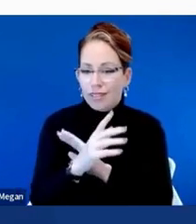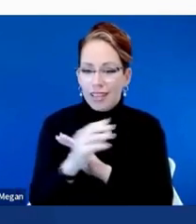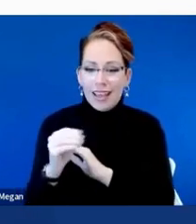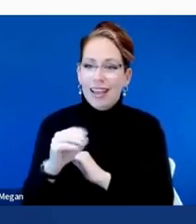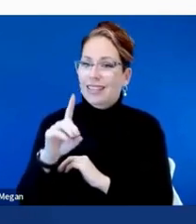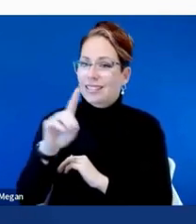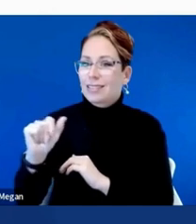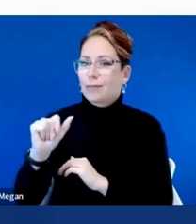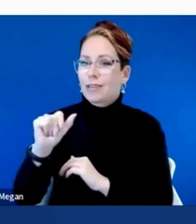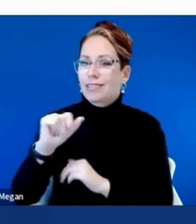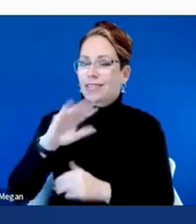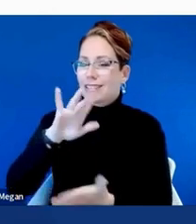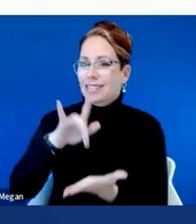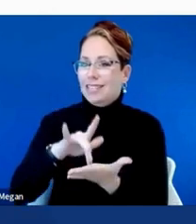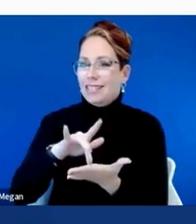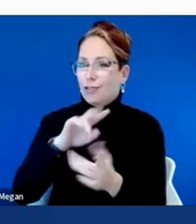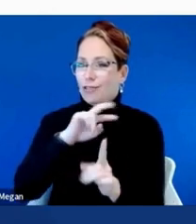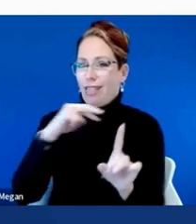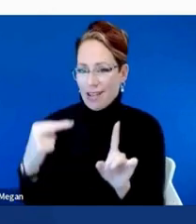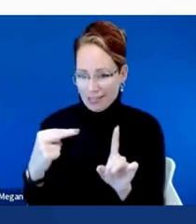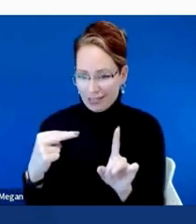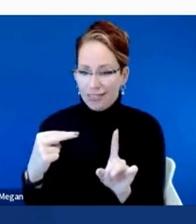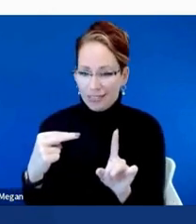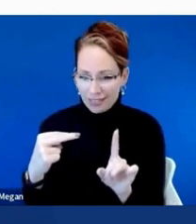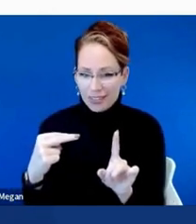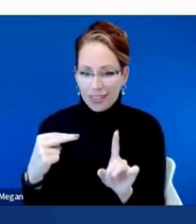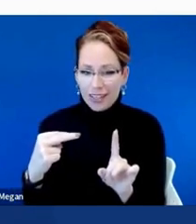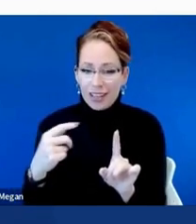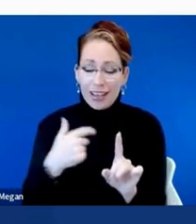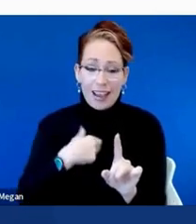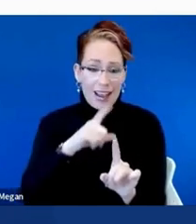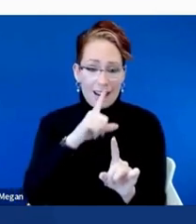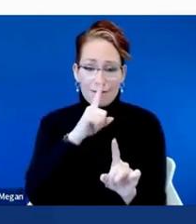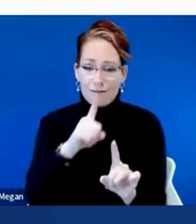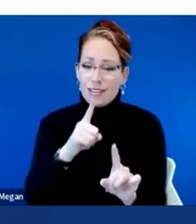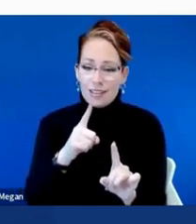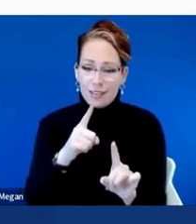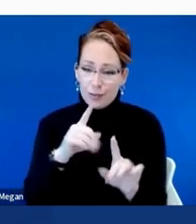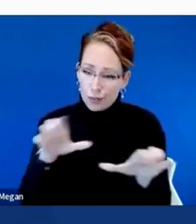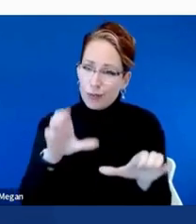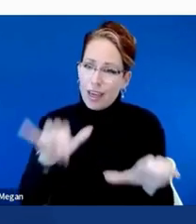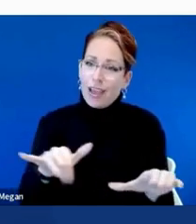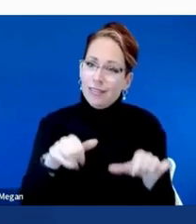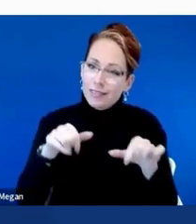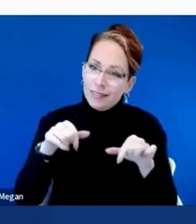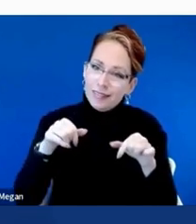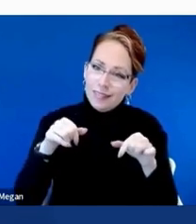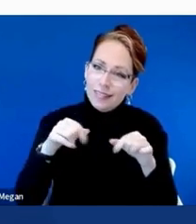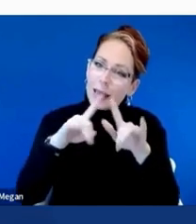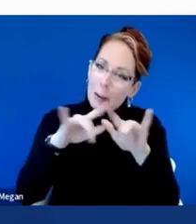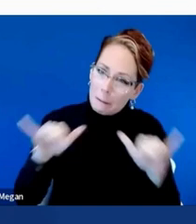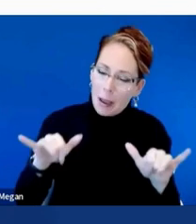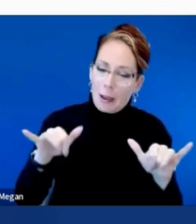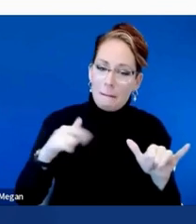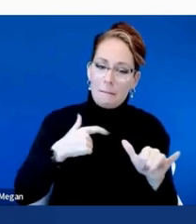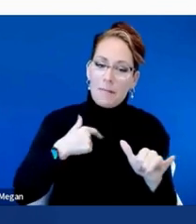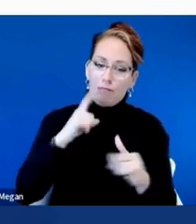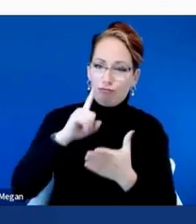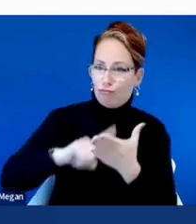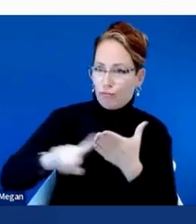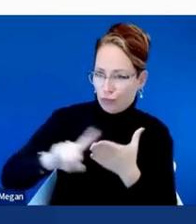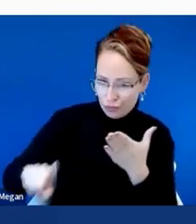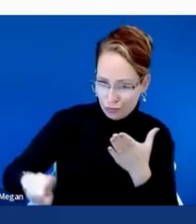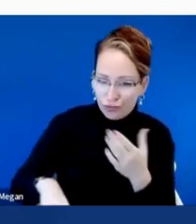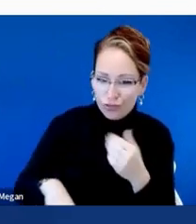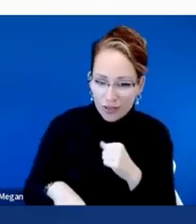research space to be rooted in community while uplifting the voices of those that have been historically marginalized or